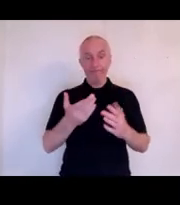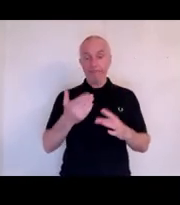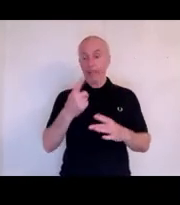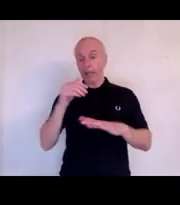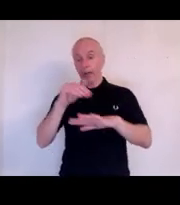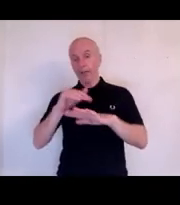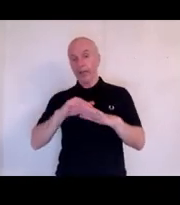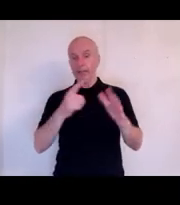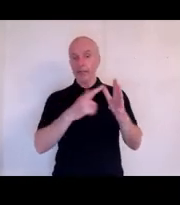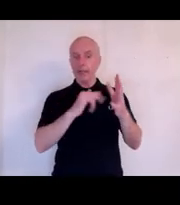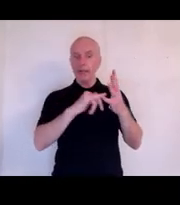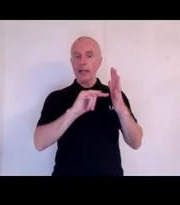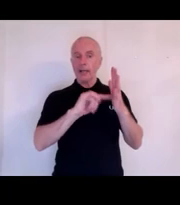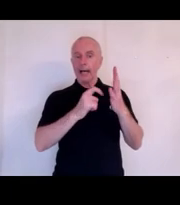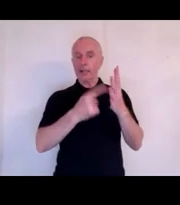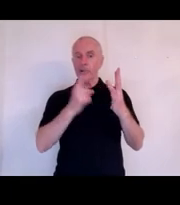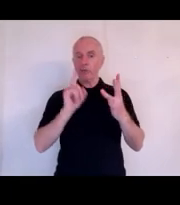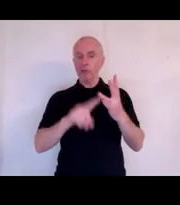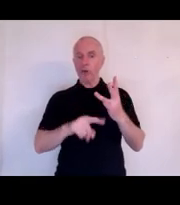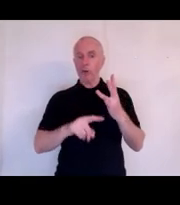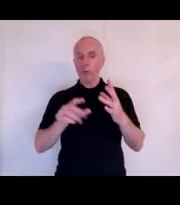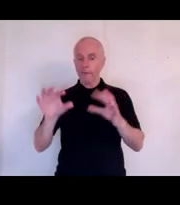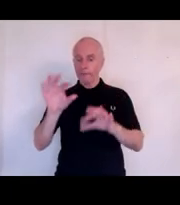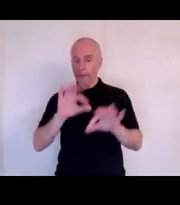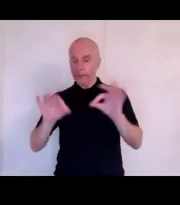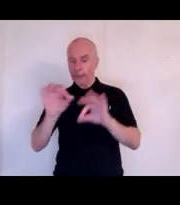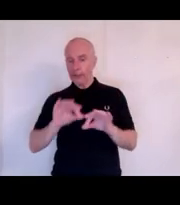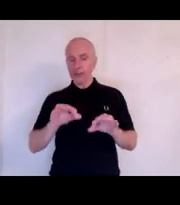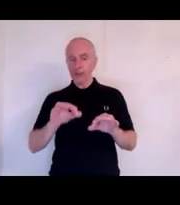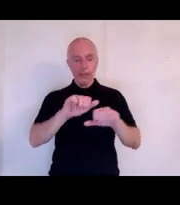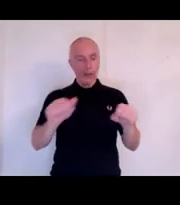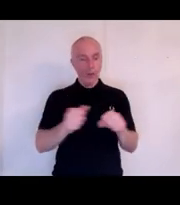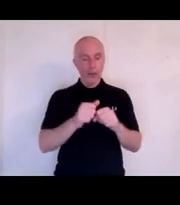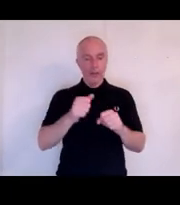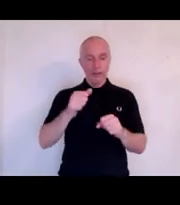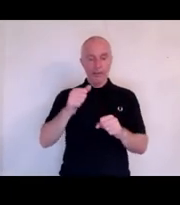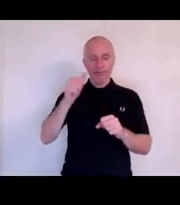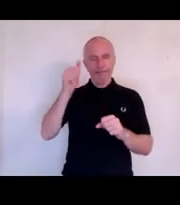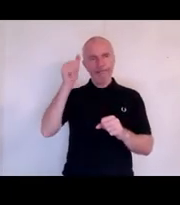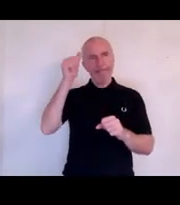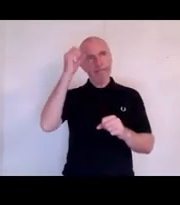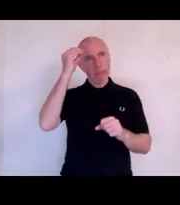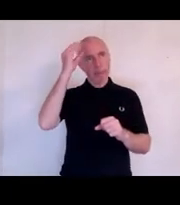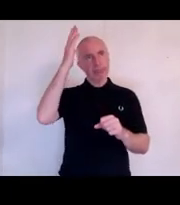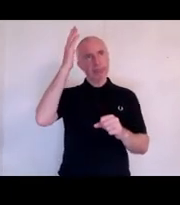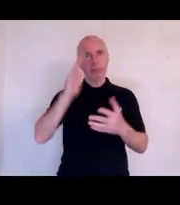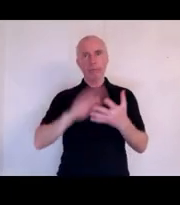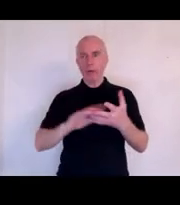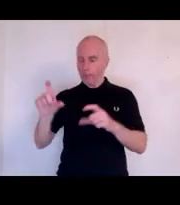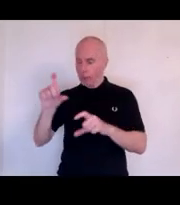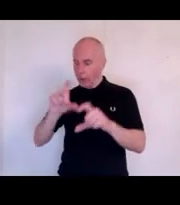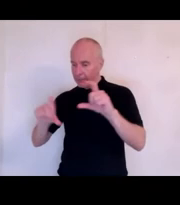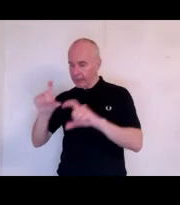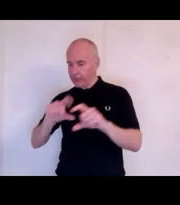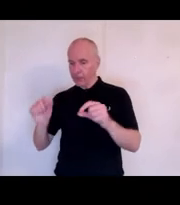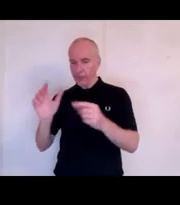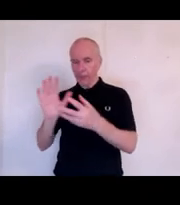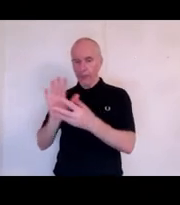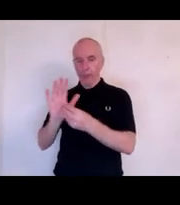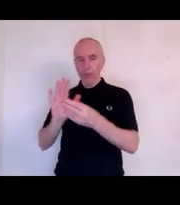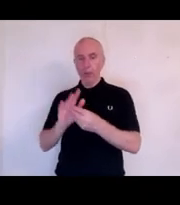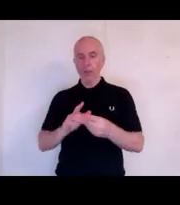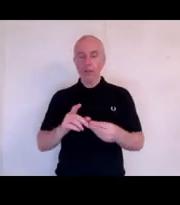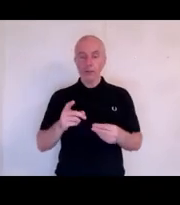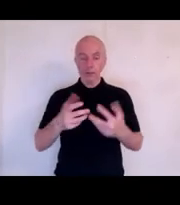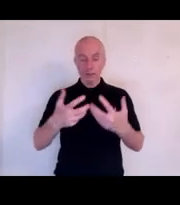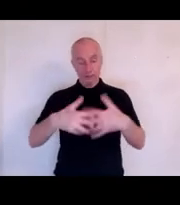So much of our knowledge of stellar evolution comes from careful computational modelling. And at a mechanistic scale, that modelling